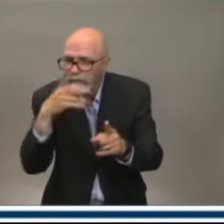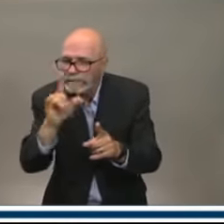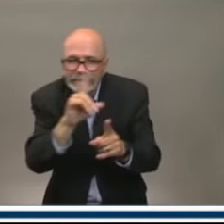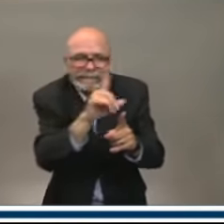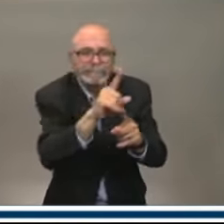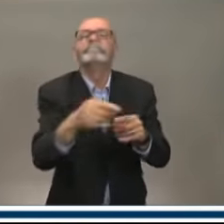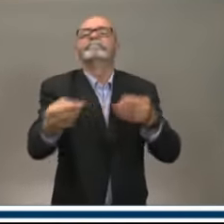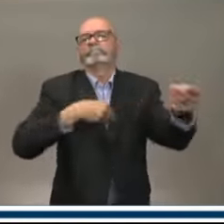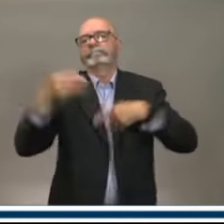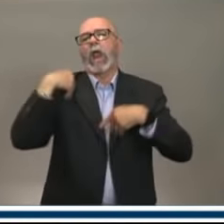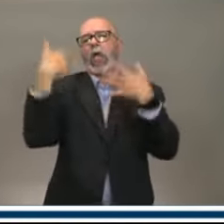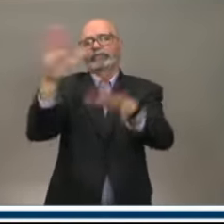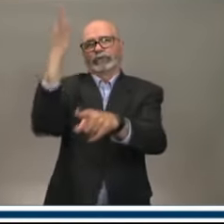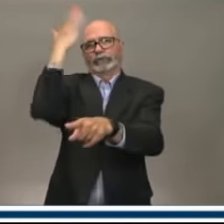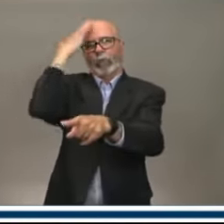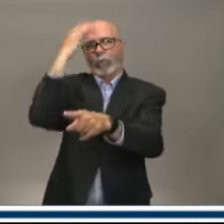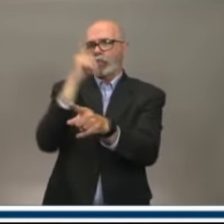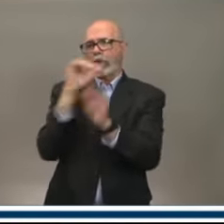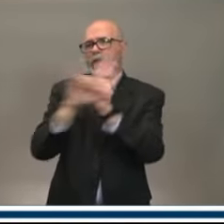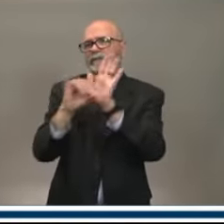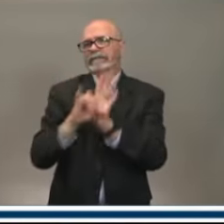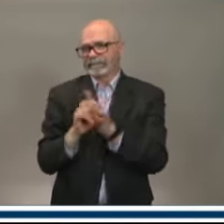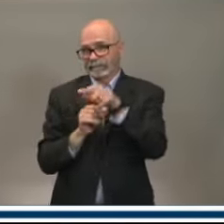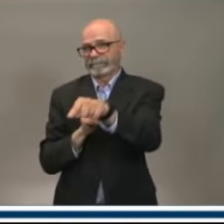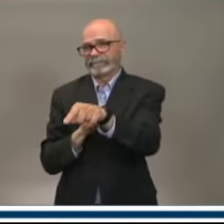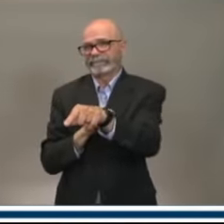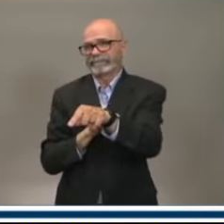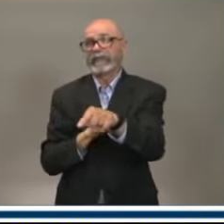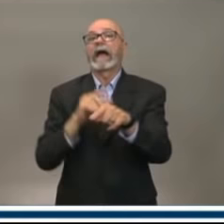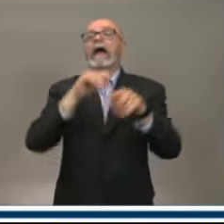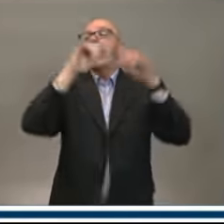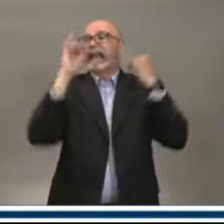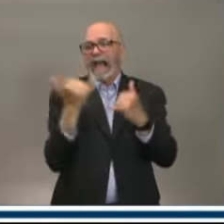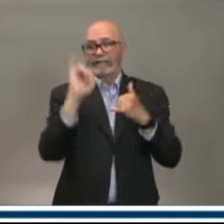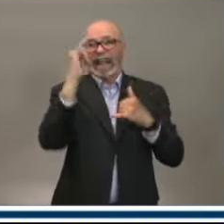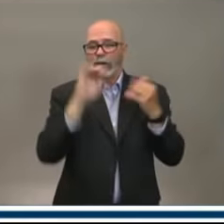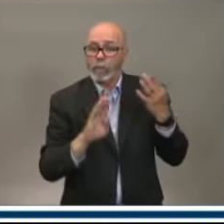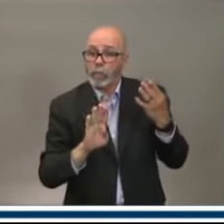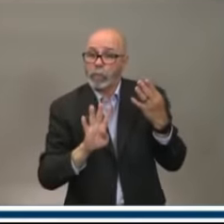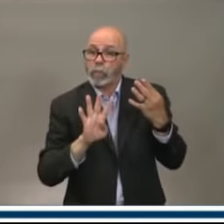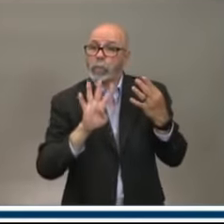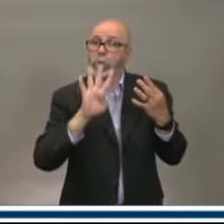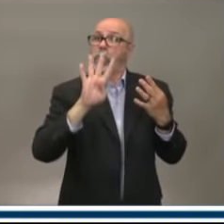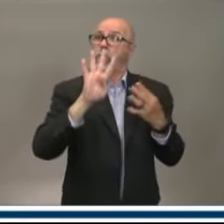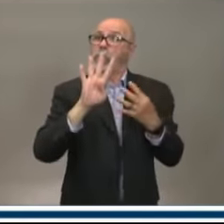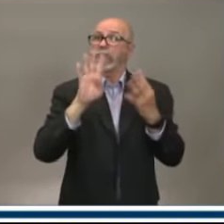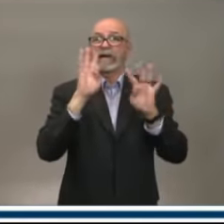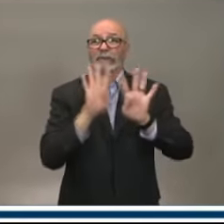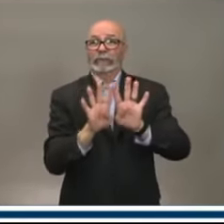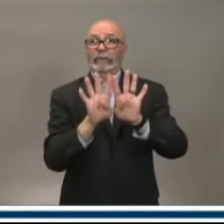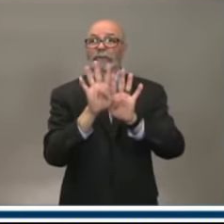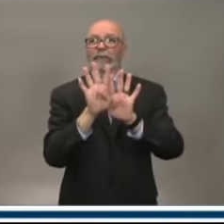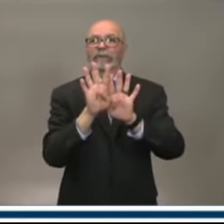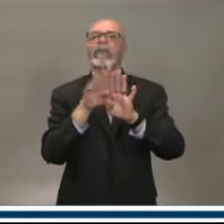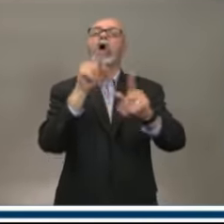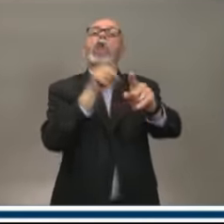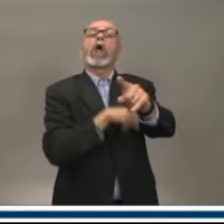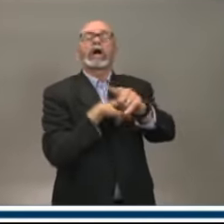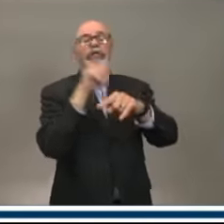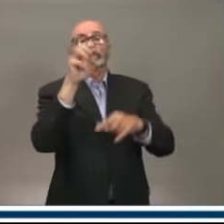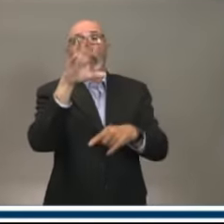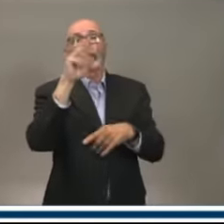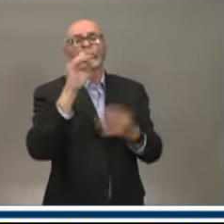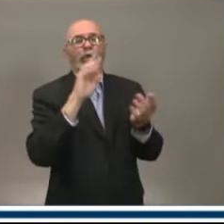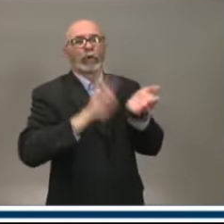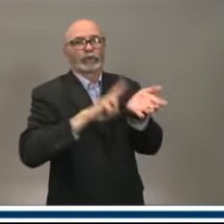in the deeper yellow are then the long-term care cases. So we go from travel to